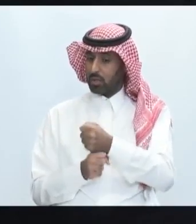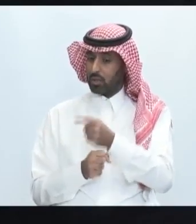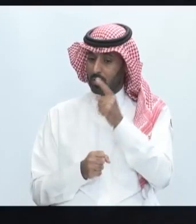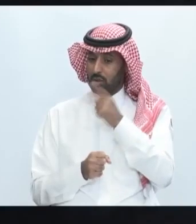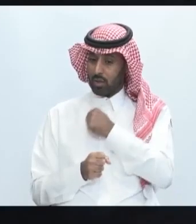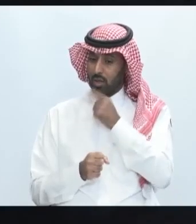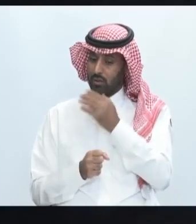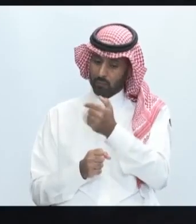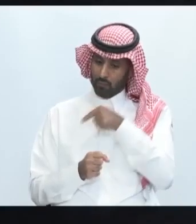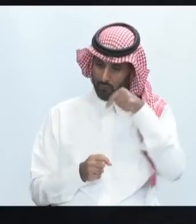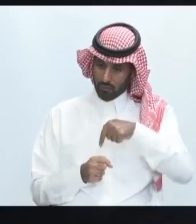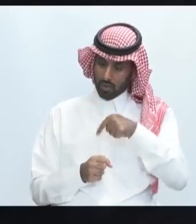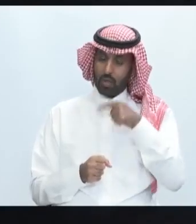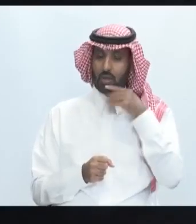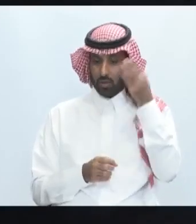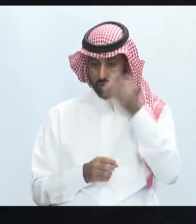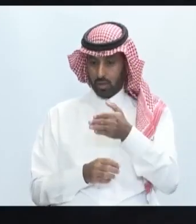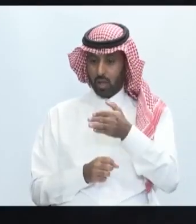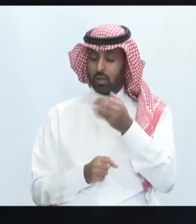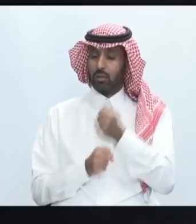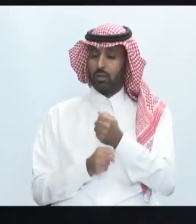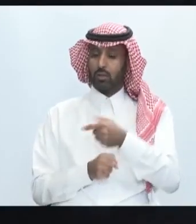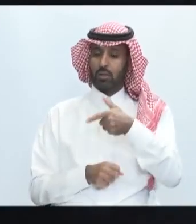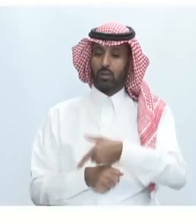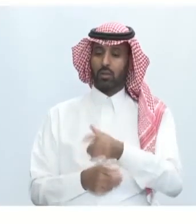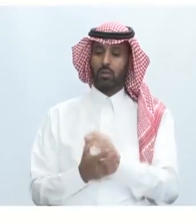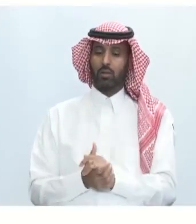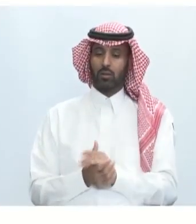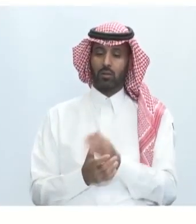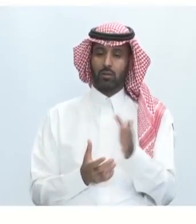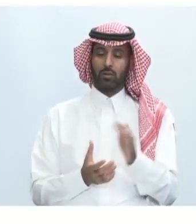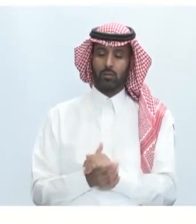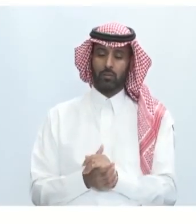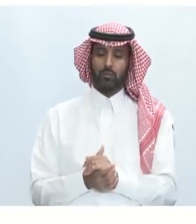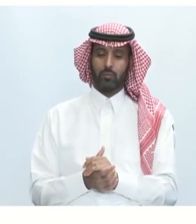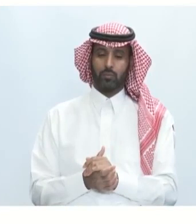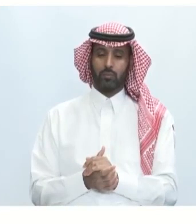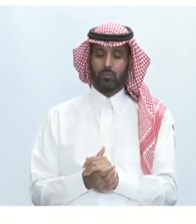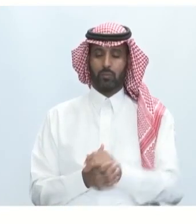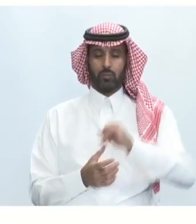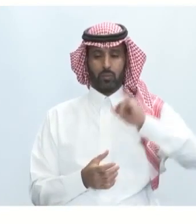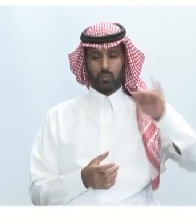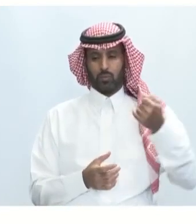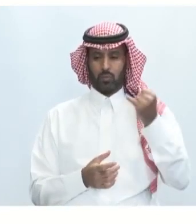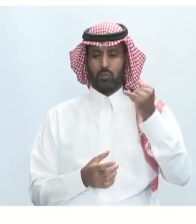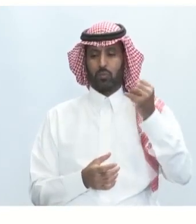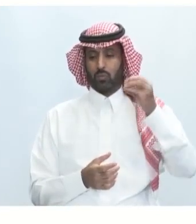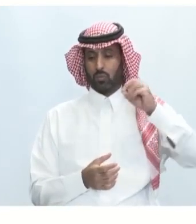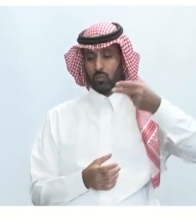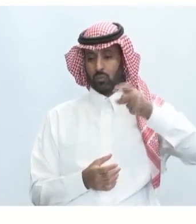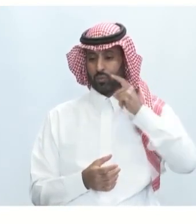indirect object, there has to be a direct object in the sentence. John wrote the poem for his